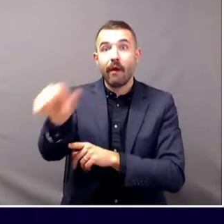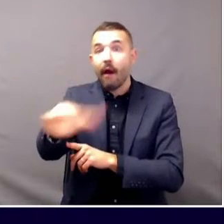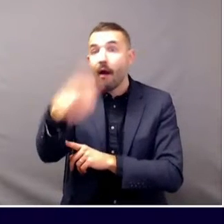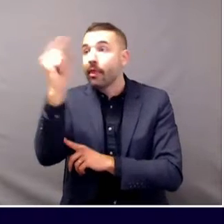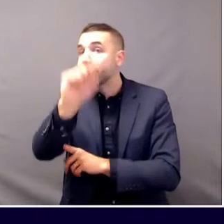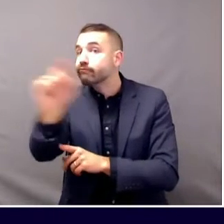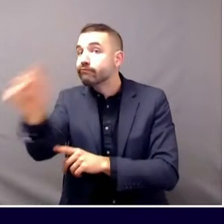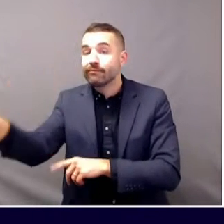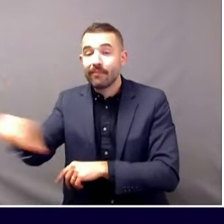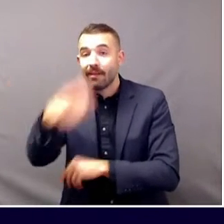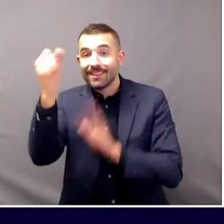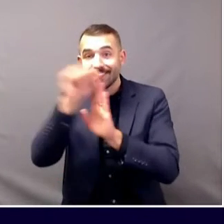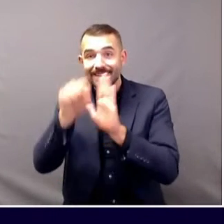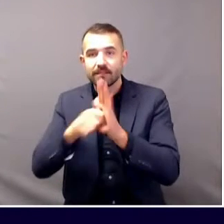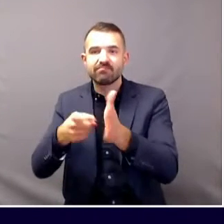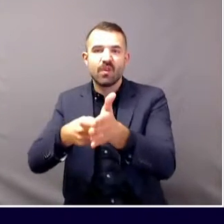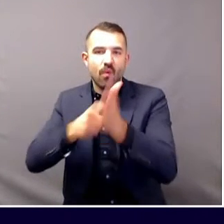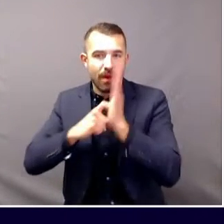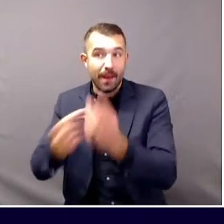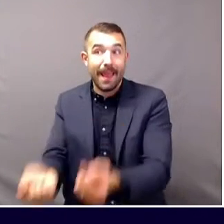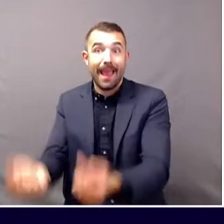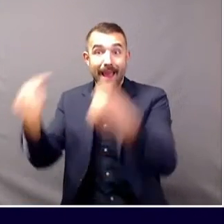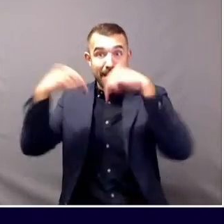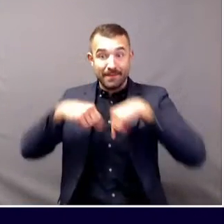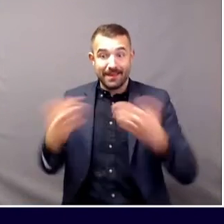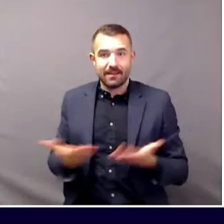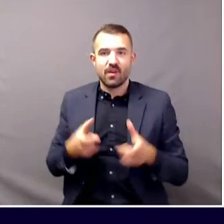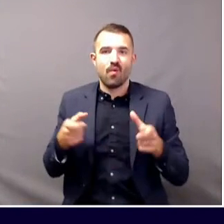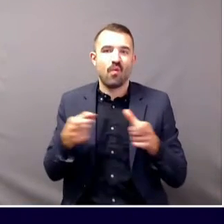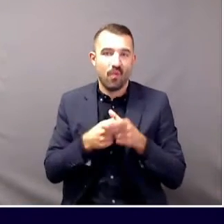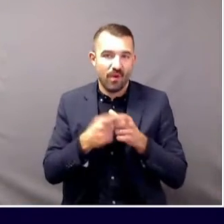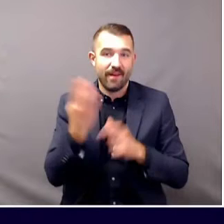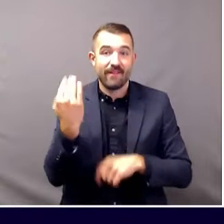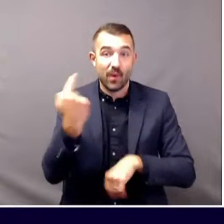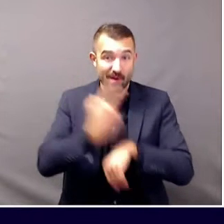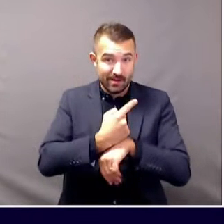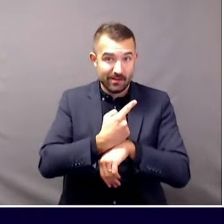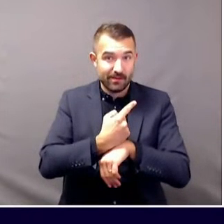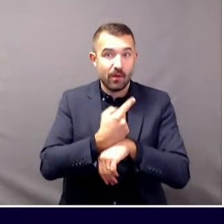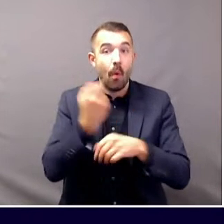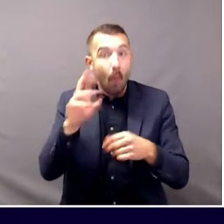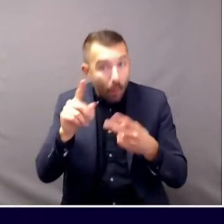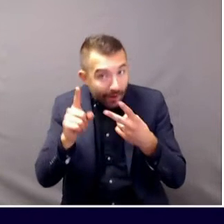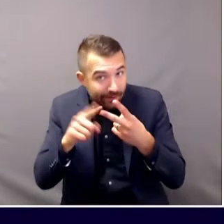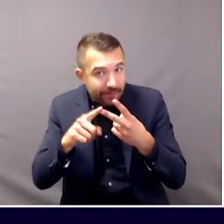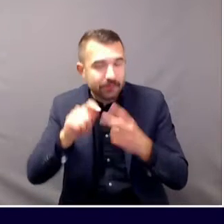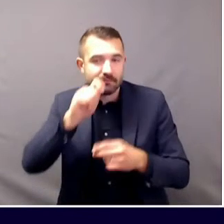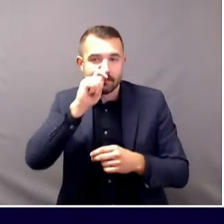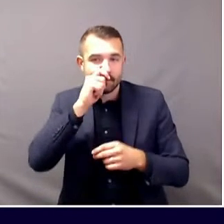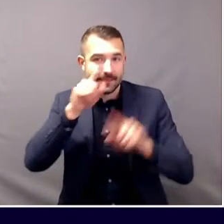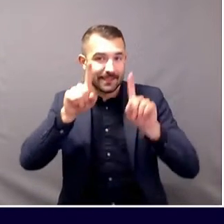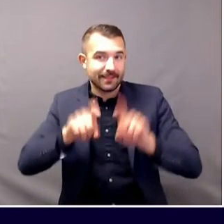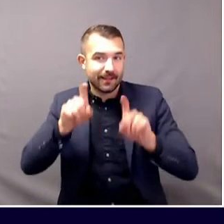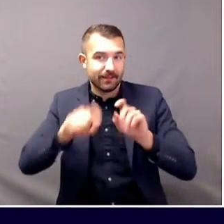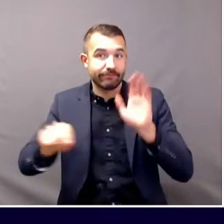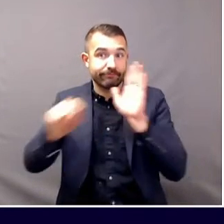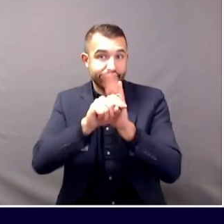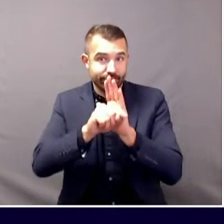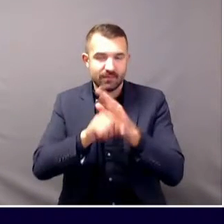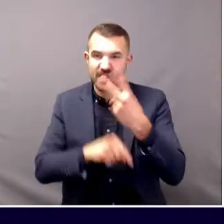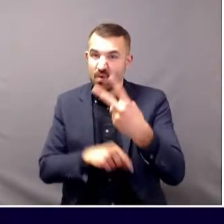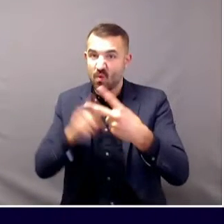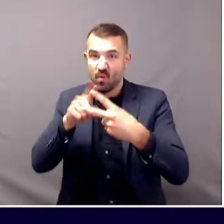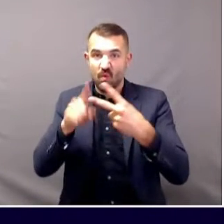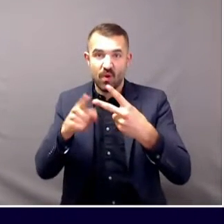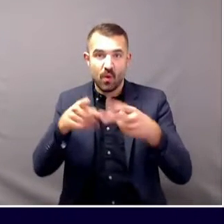This decision comes after the administration reviewed recent public health data in Massachusetts and other states. These